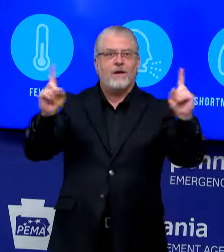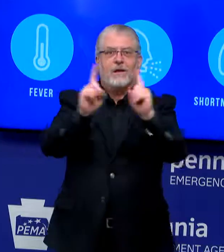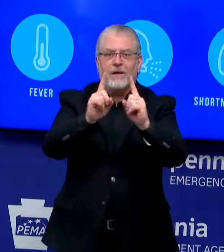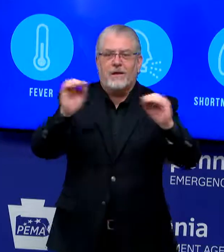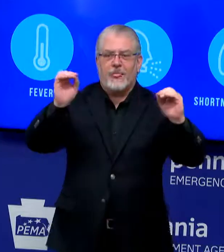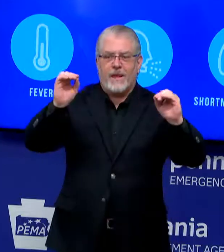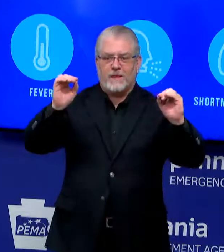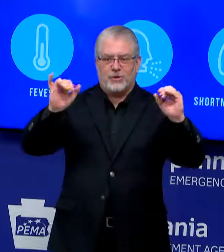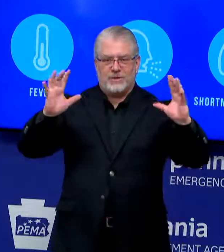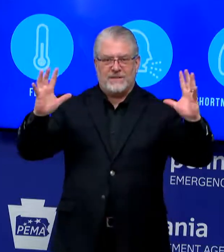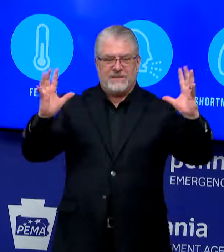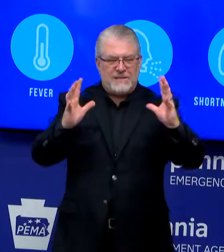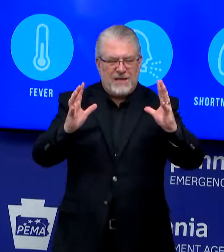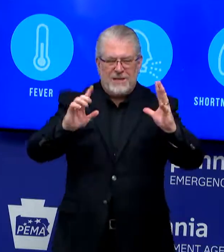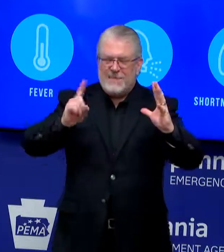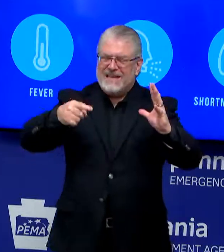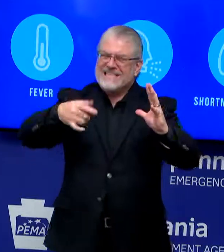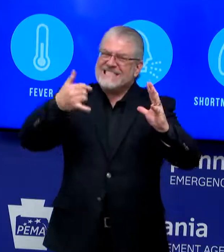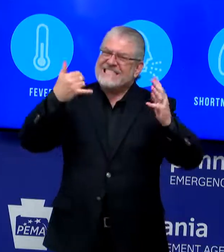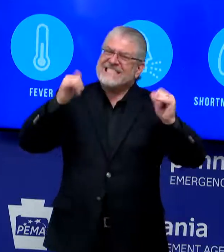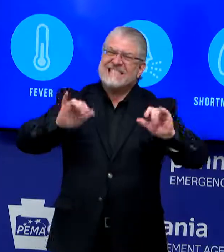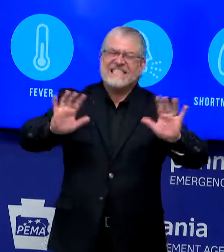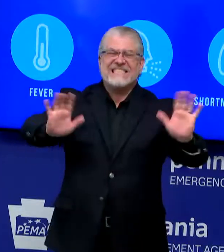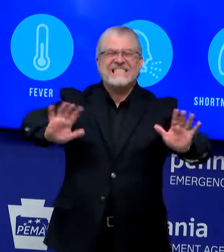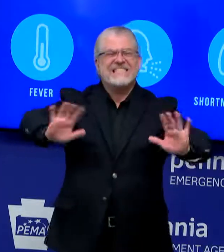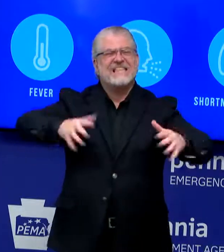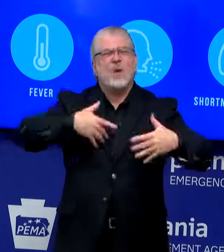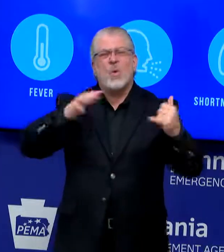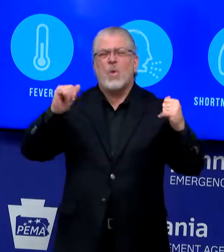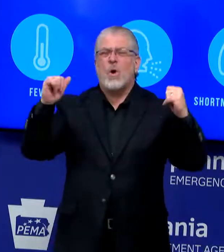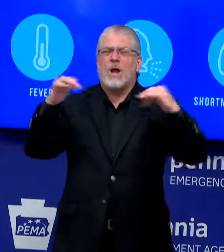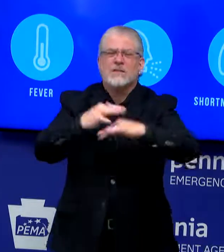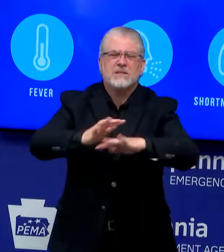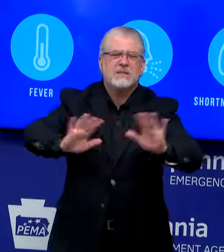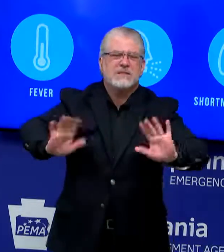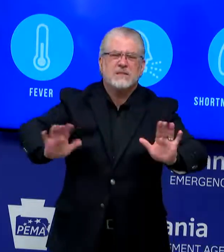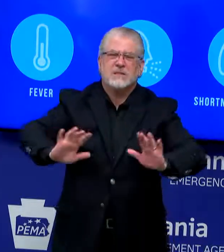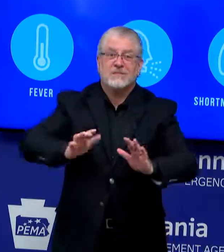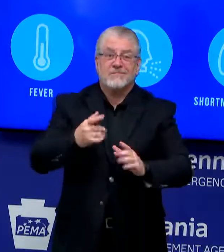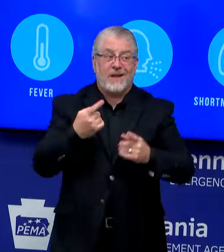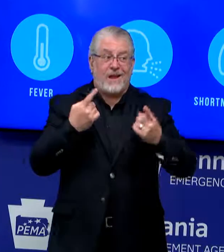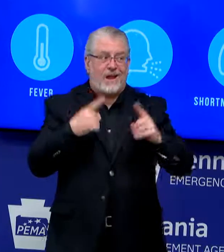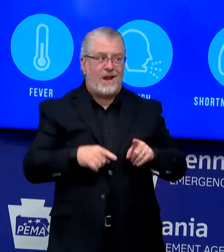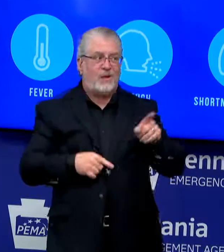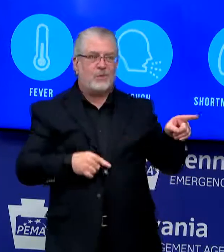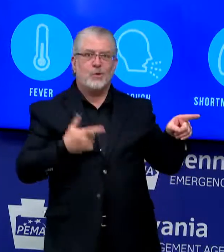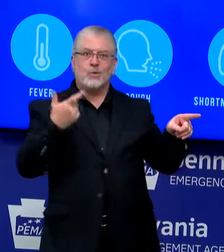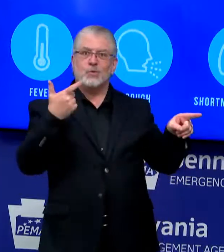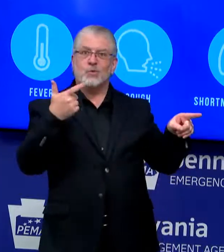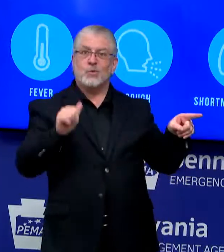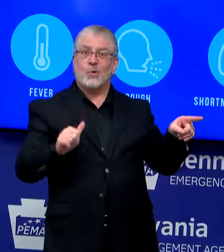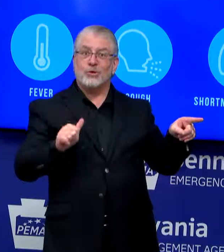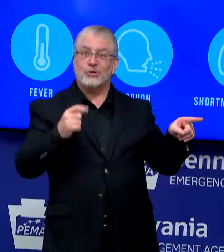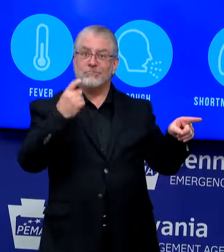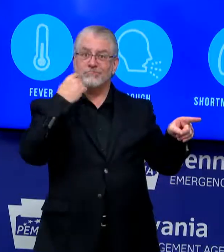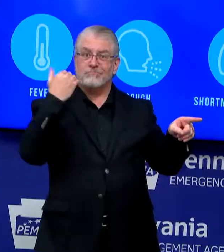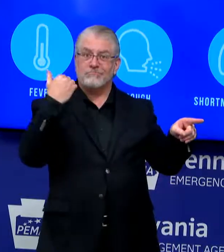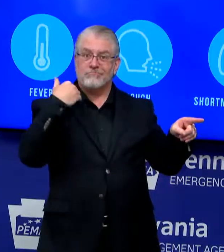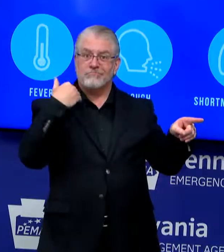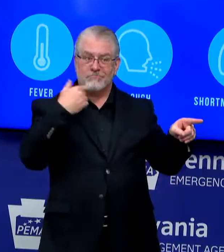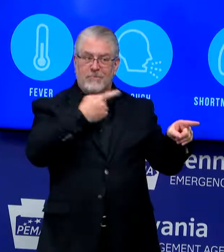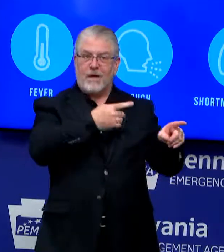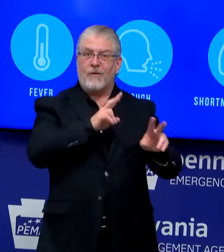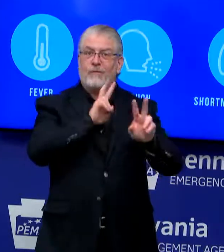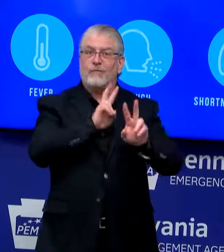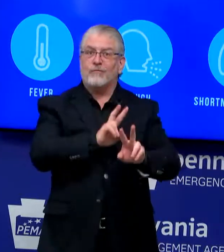COVID-19. In one case in Georgia, just one case, a funeral became the epicenter of a mass outbreak